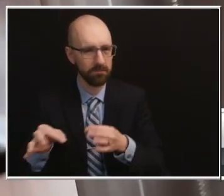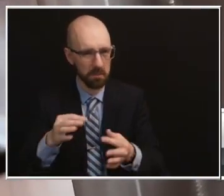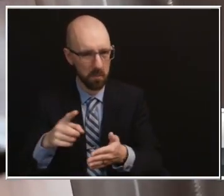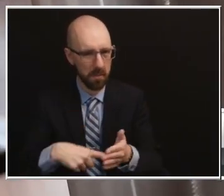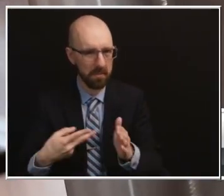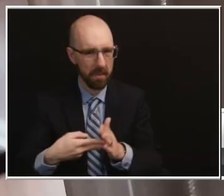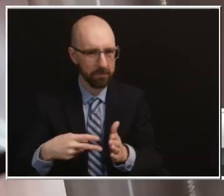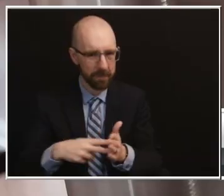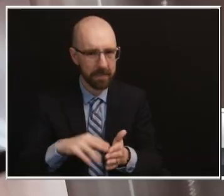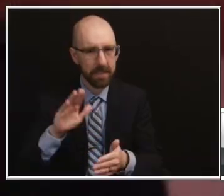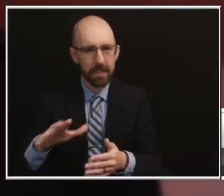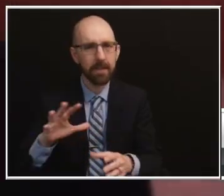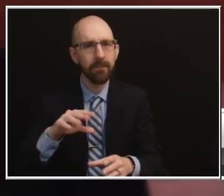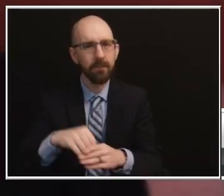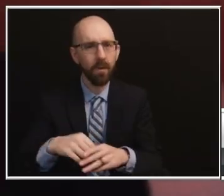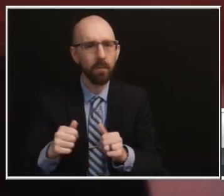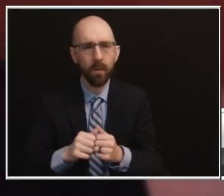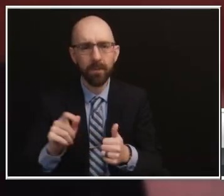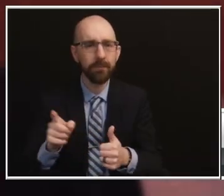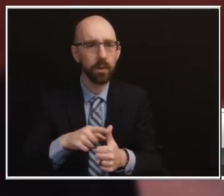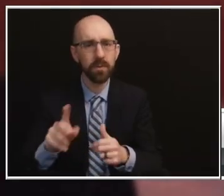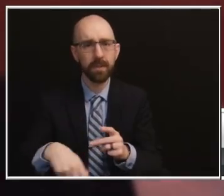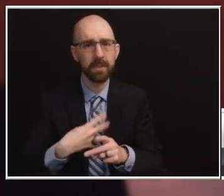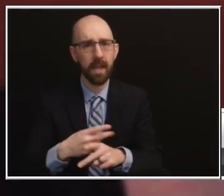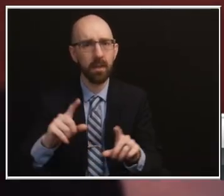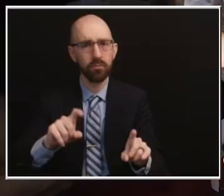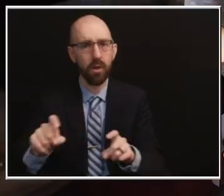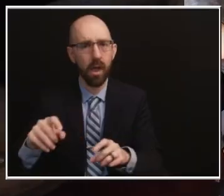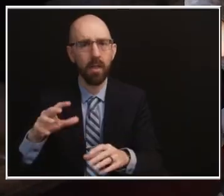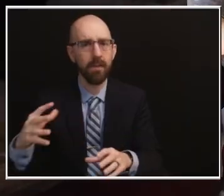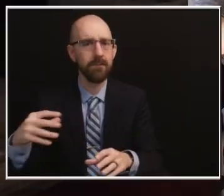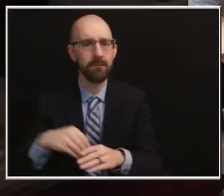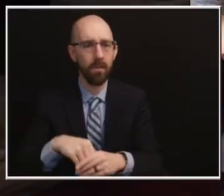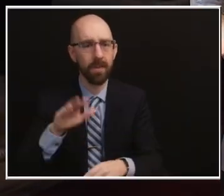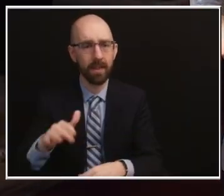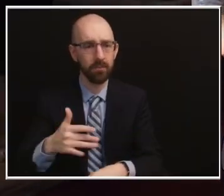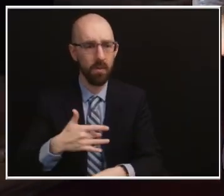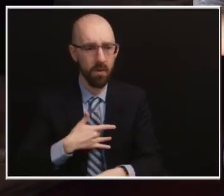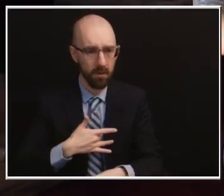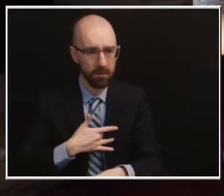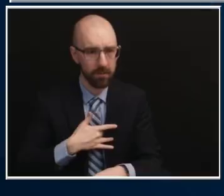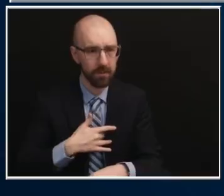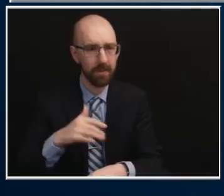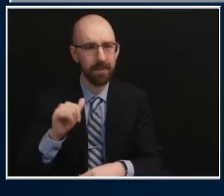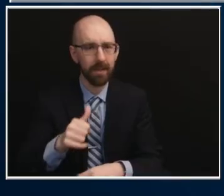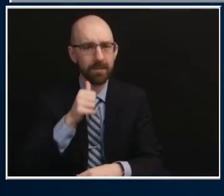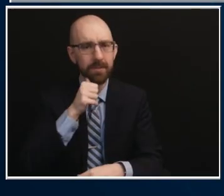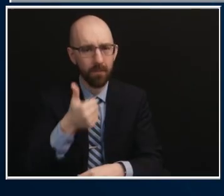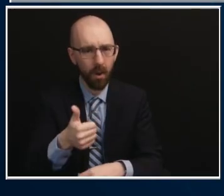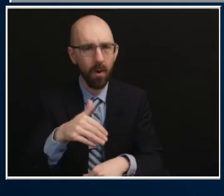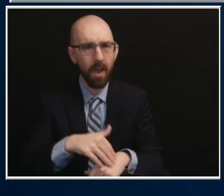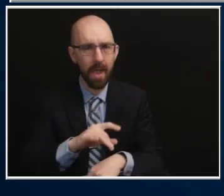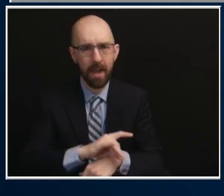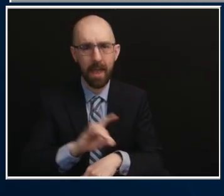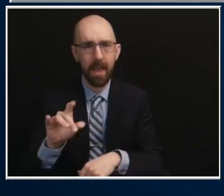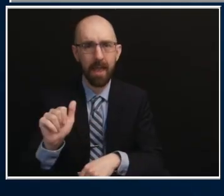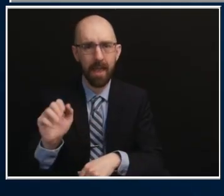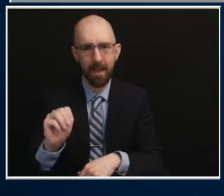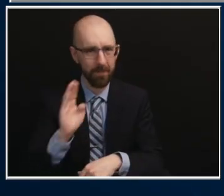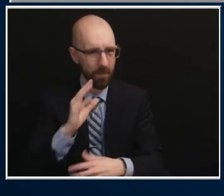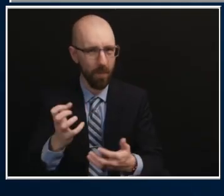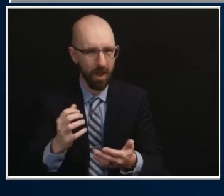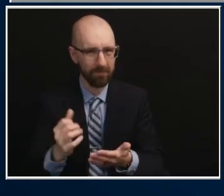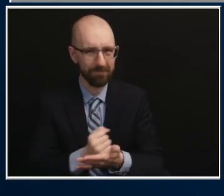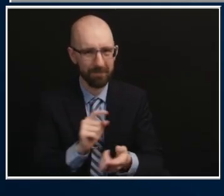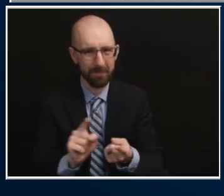involvement in a first-of-its-kind trial involving his heart. That's tomorrow at 8 a.m. You're going to want to meet this